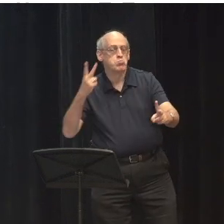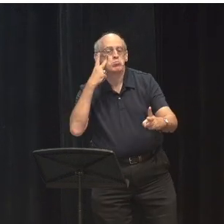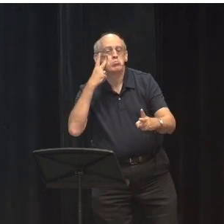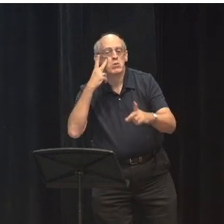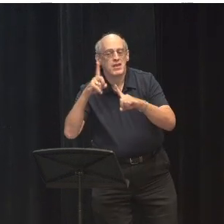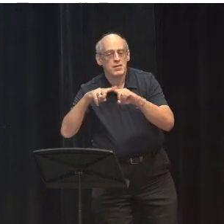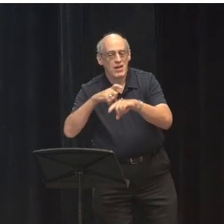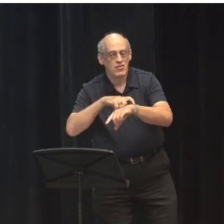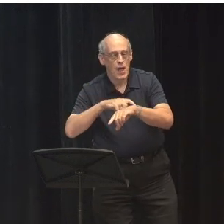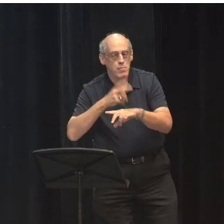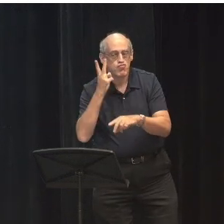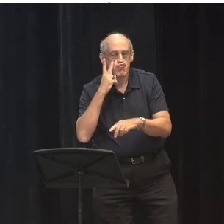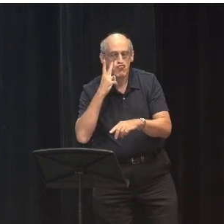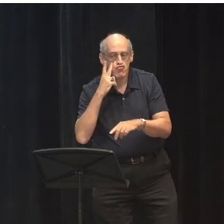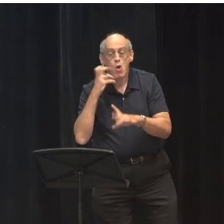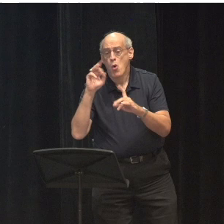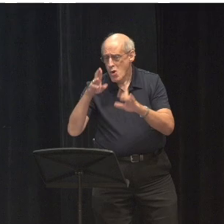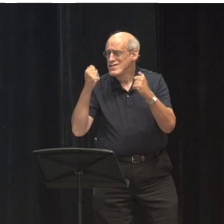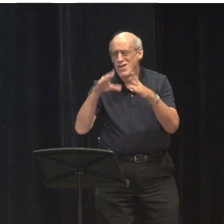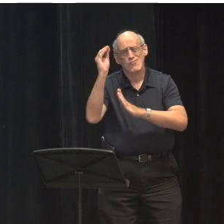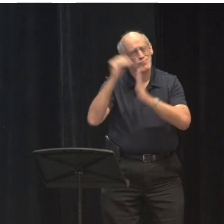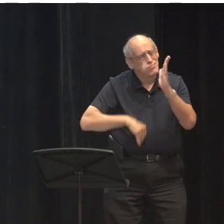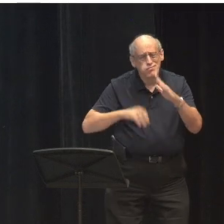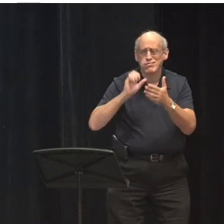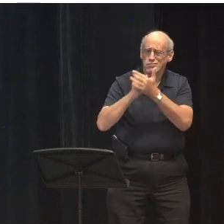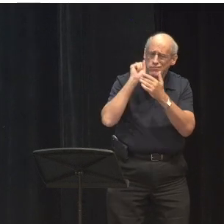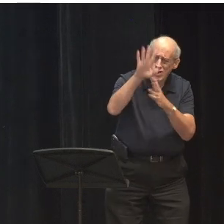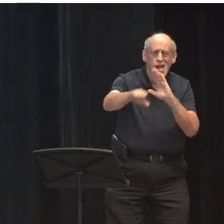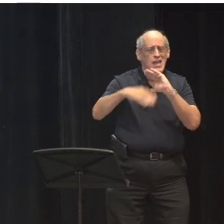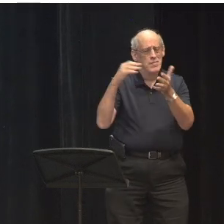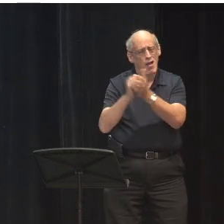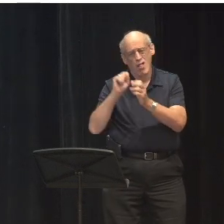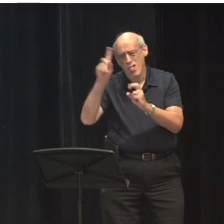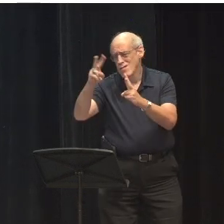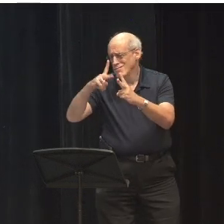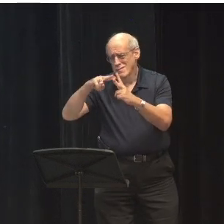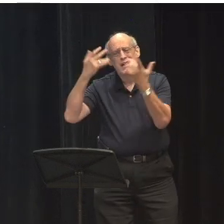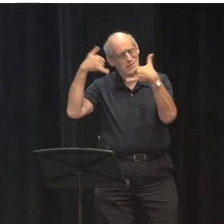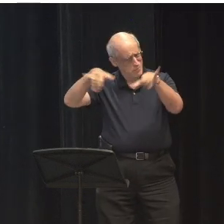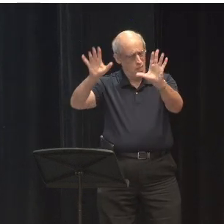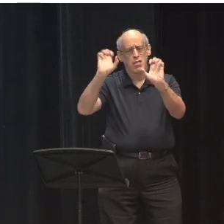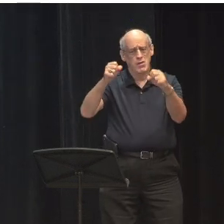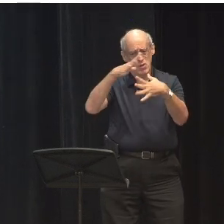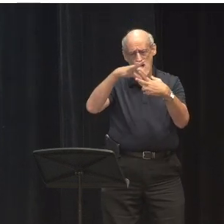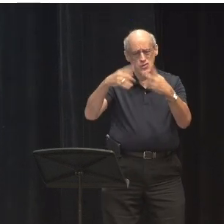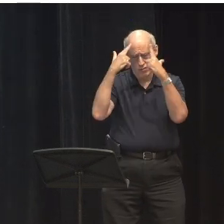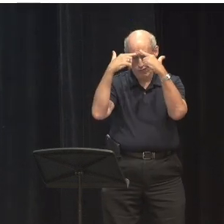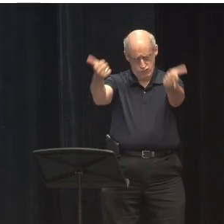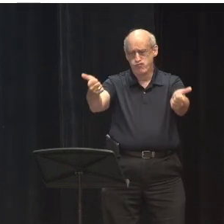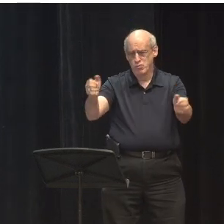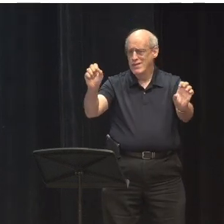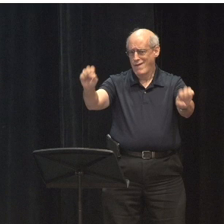doesn't mean you can't submit your comment no matter what. You can do so via mail and you can do so via email, and